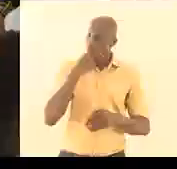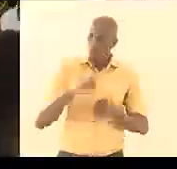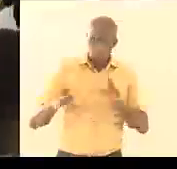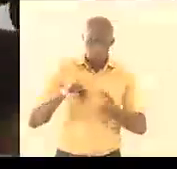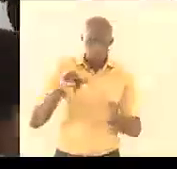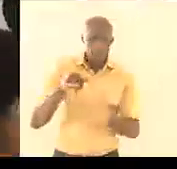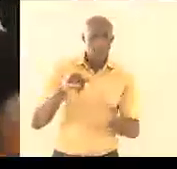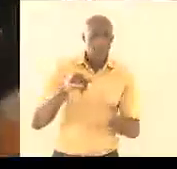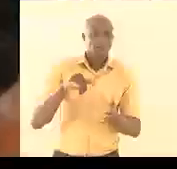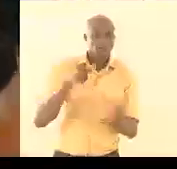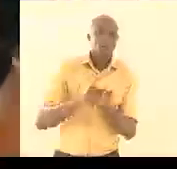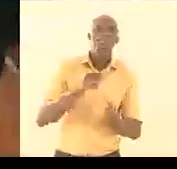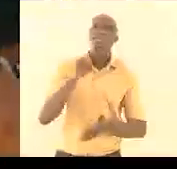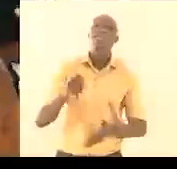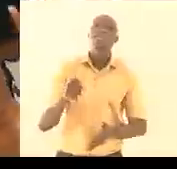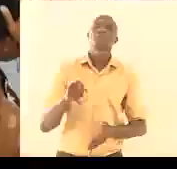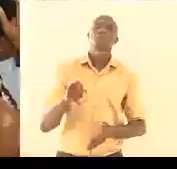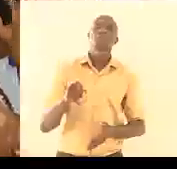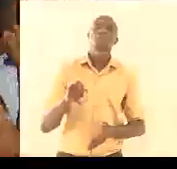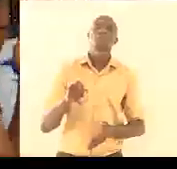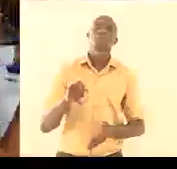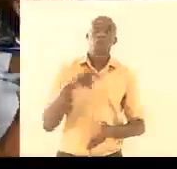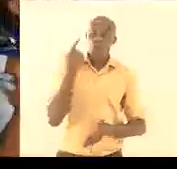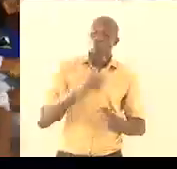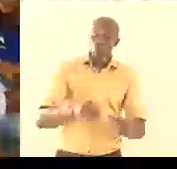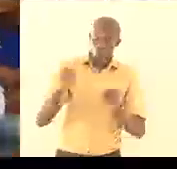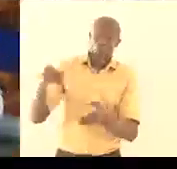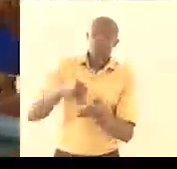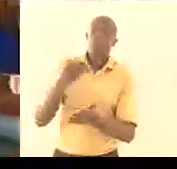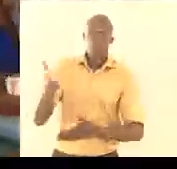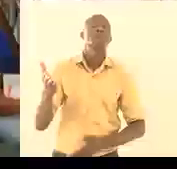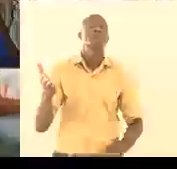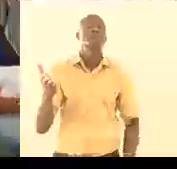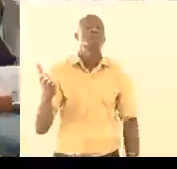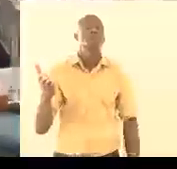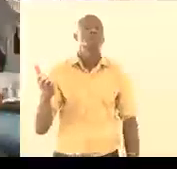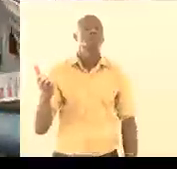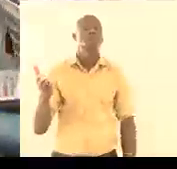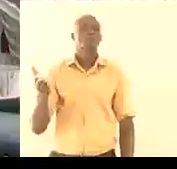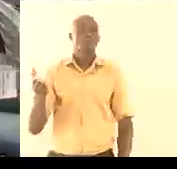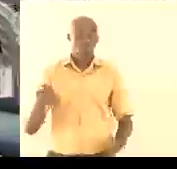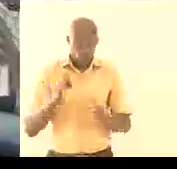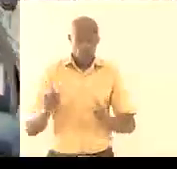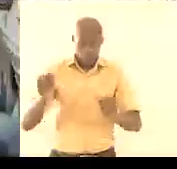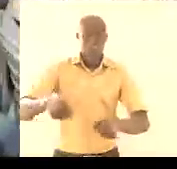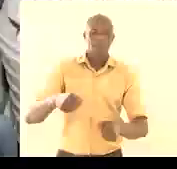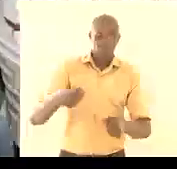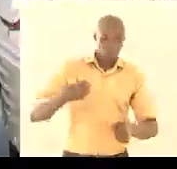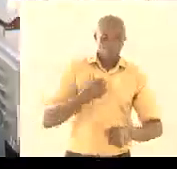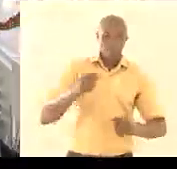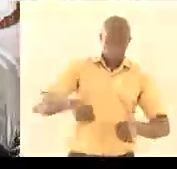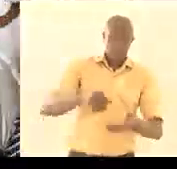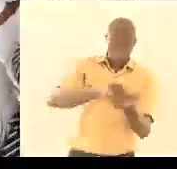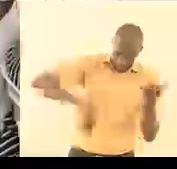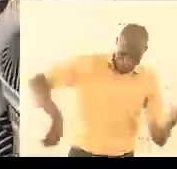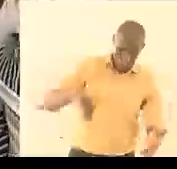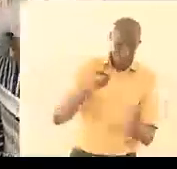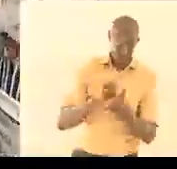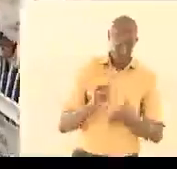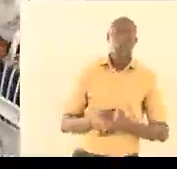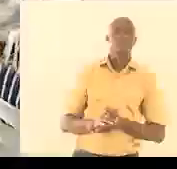who did that? Who put that factor? We put that factor. And we can remove that factor.